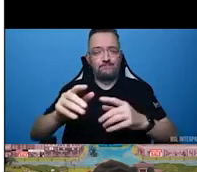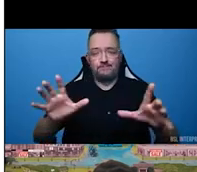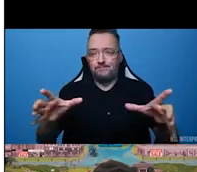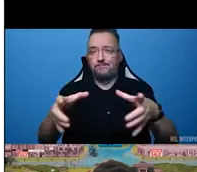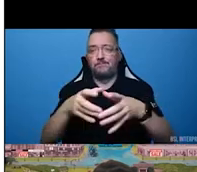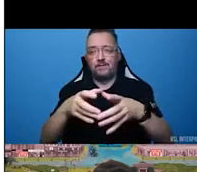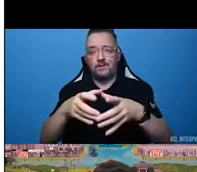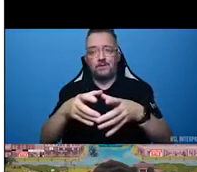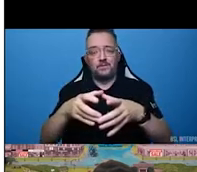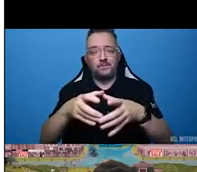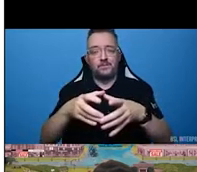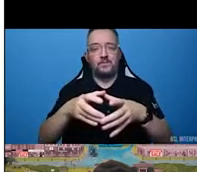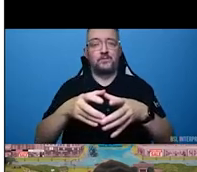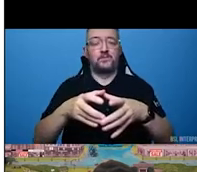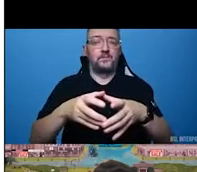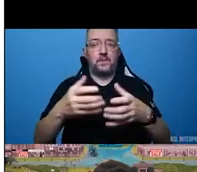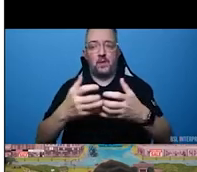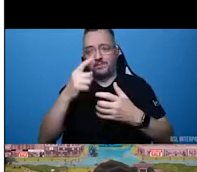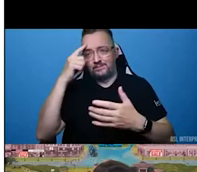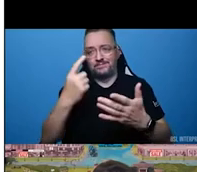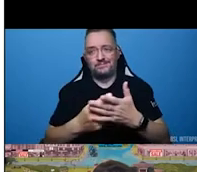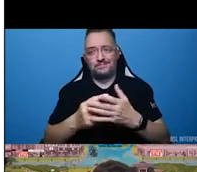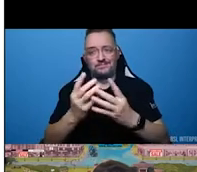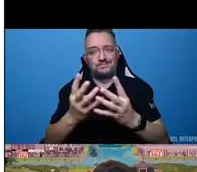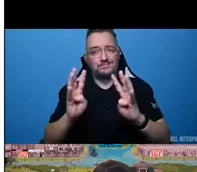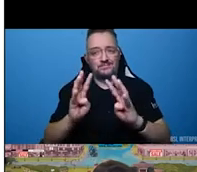in terms of determining how their data would be used?